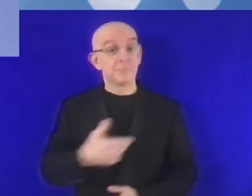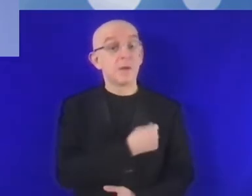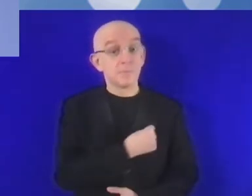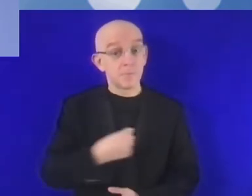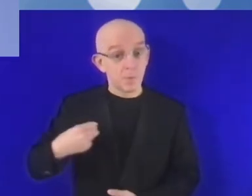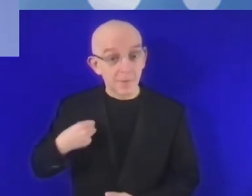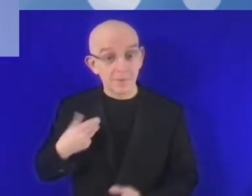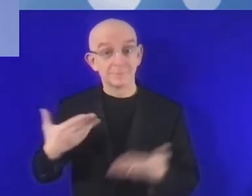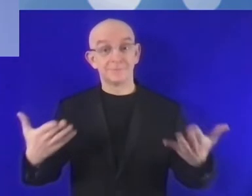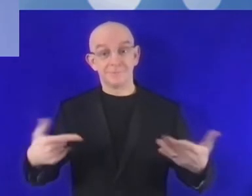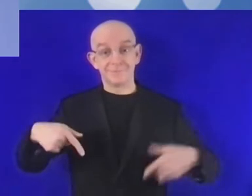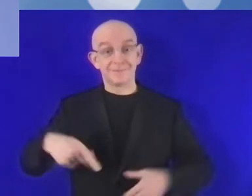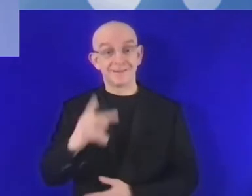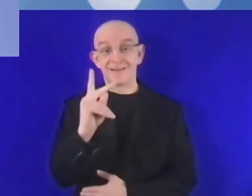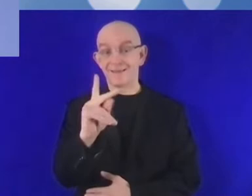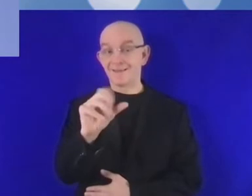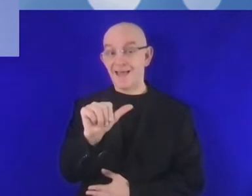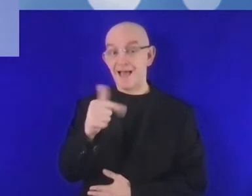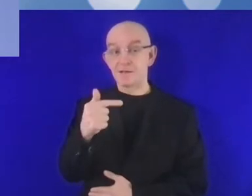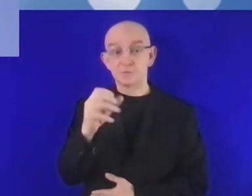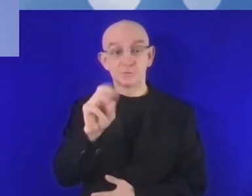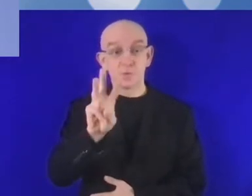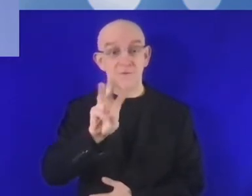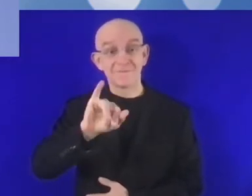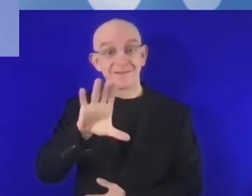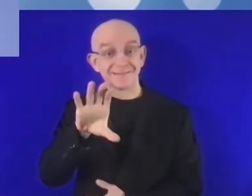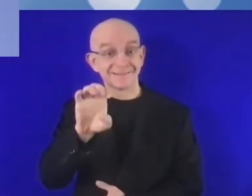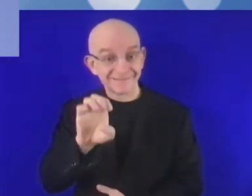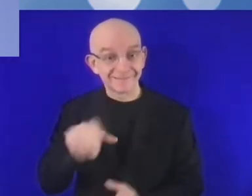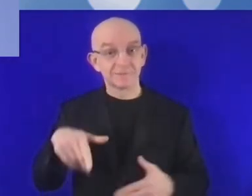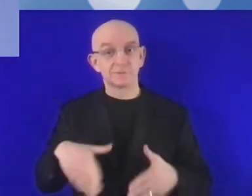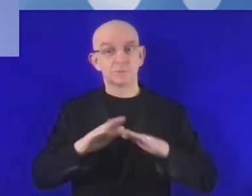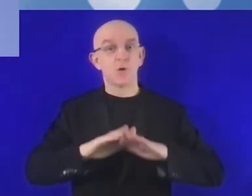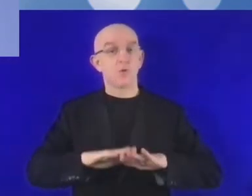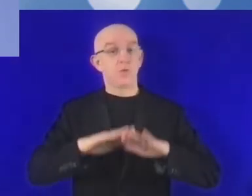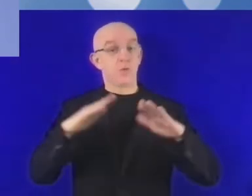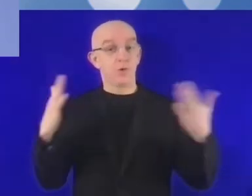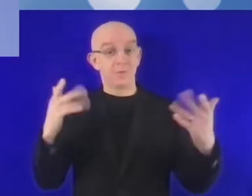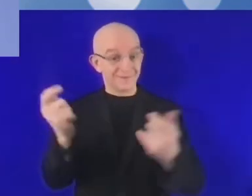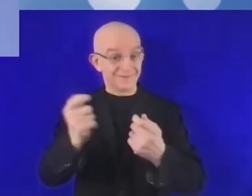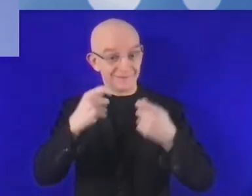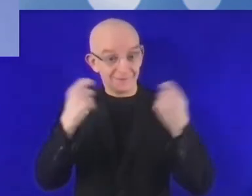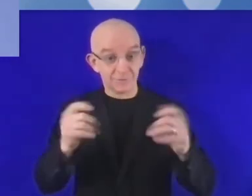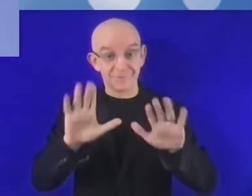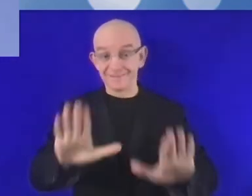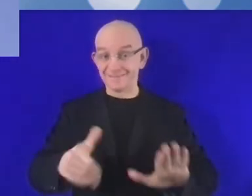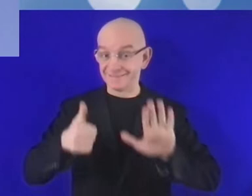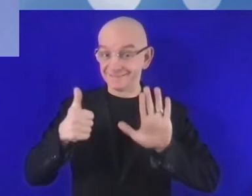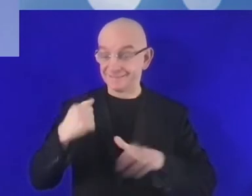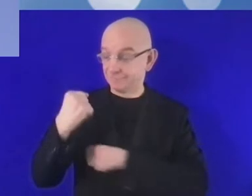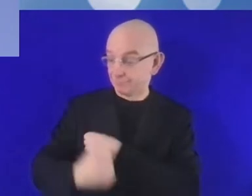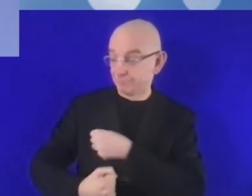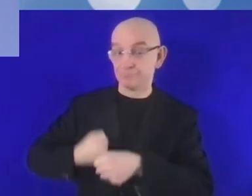of 16th annual UN Internet Governance Forum, an international meeting held at the